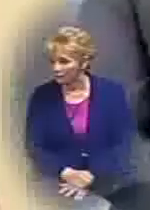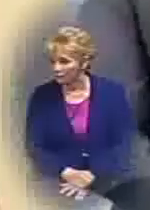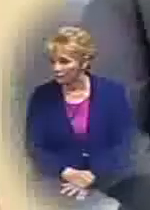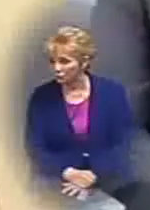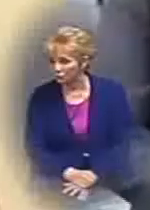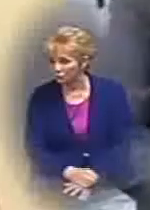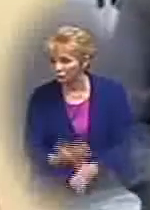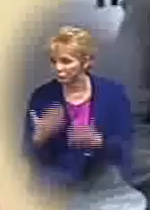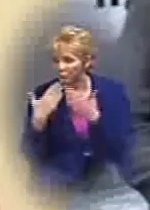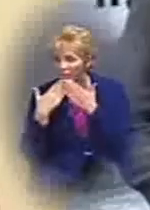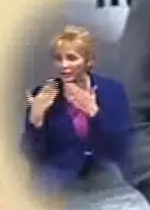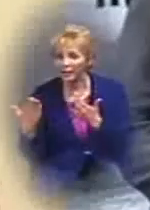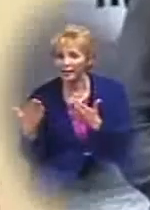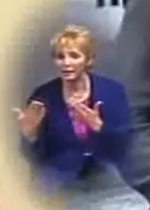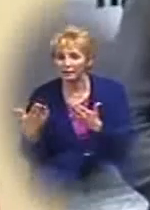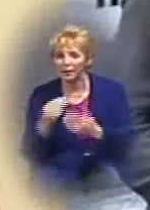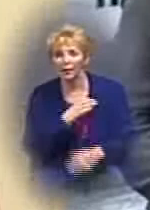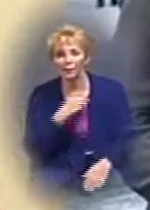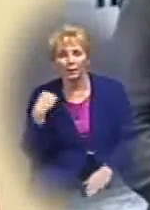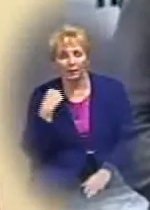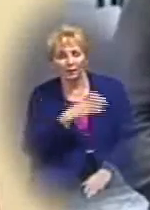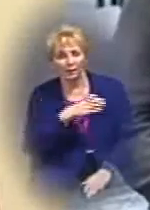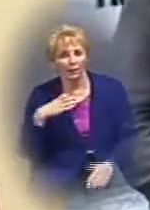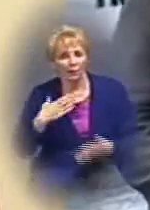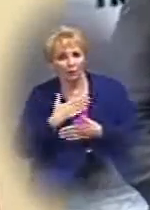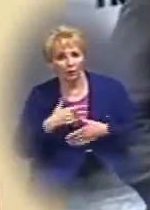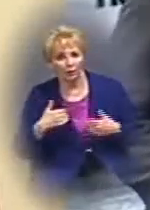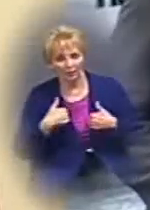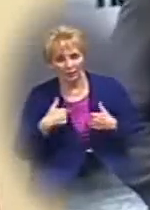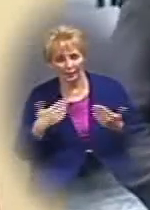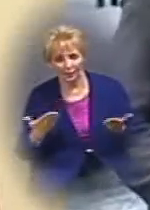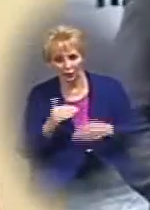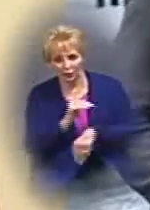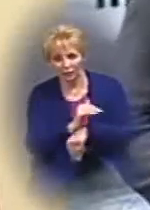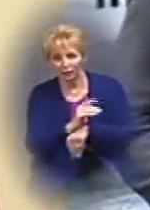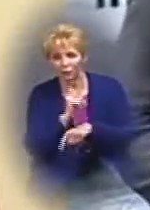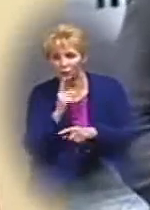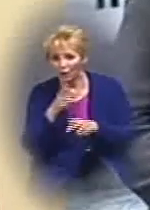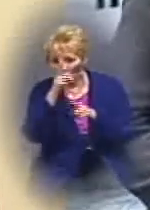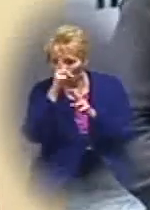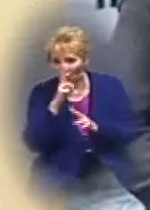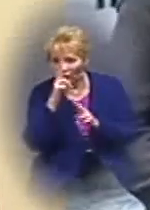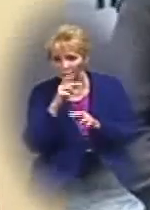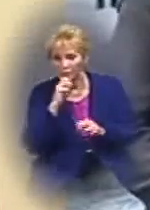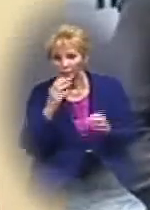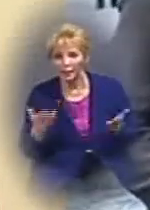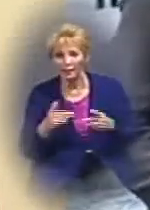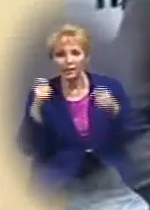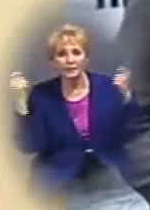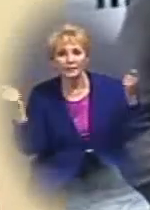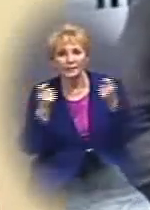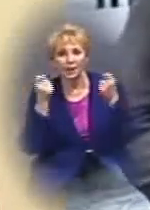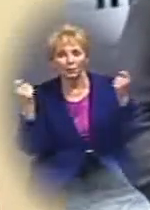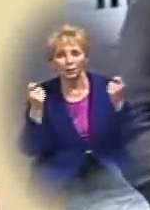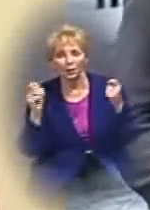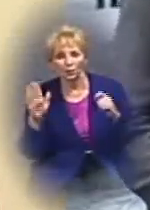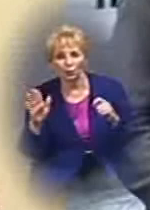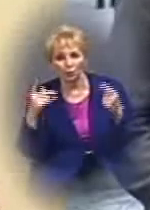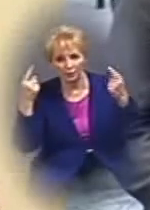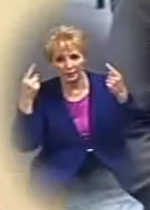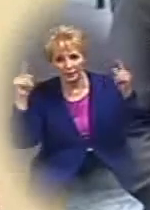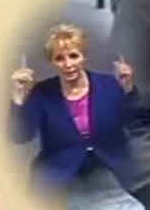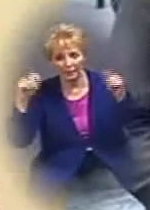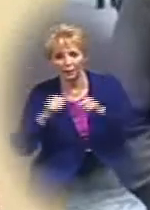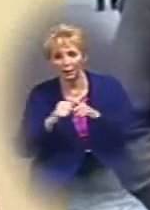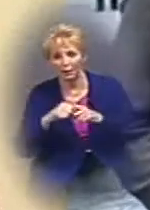Thank you, Sally. Thank you, Mayor, members of the council. Appreciate you all having me here this evening. It's truly an honor to be here to celebrate your success as a